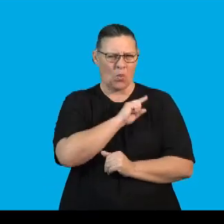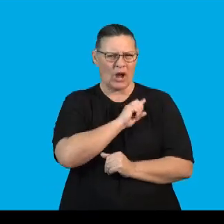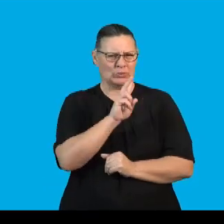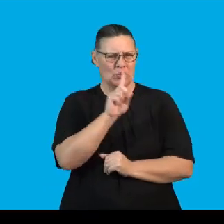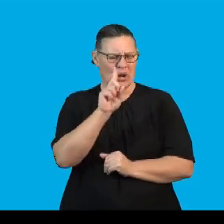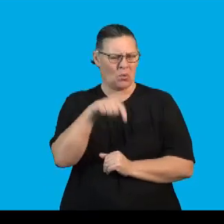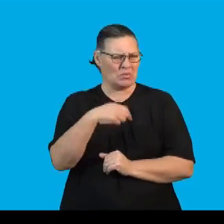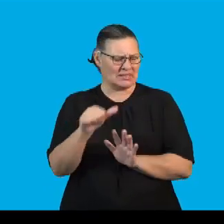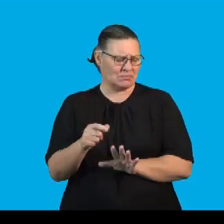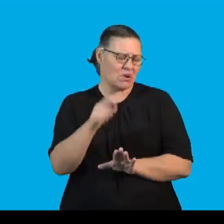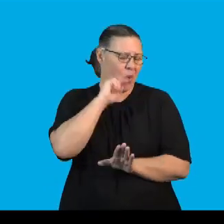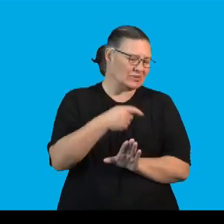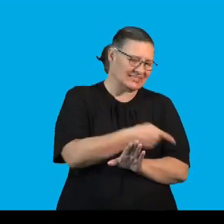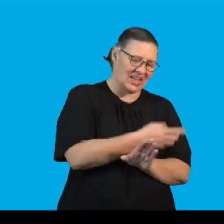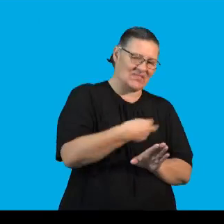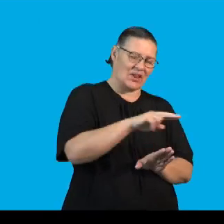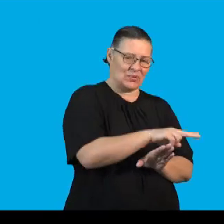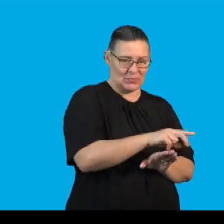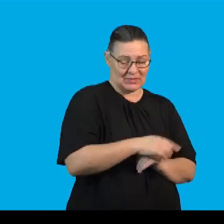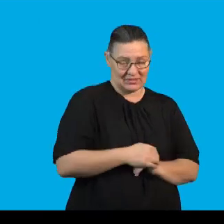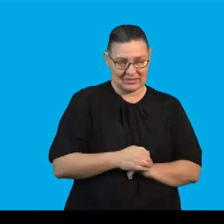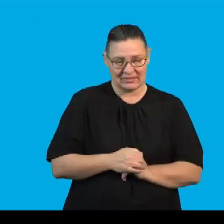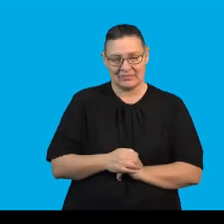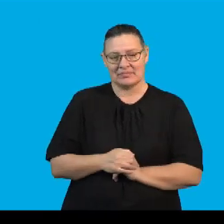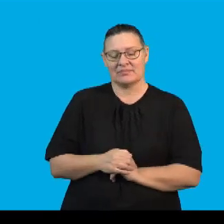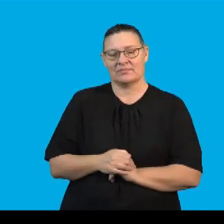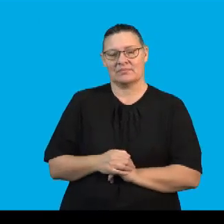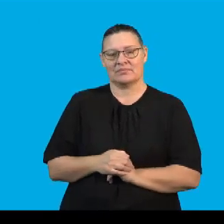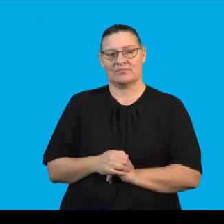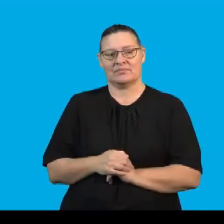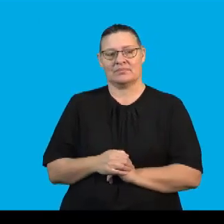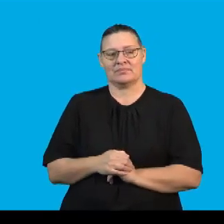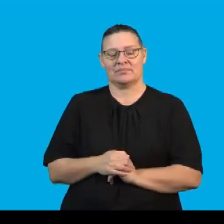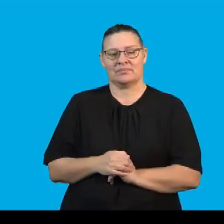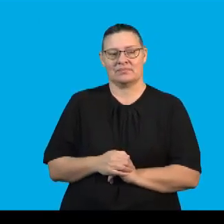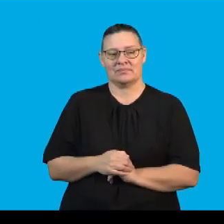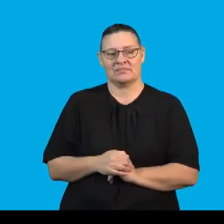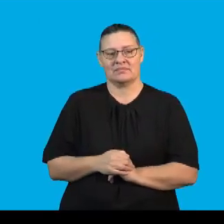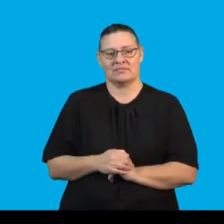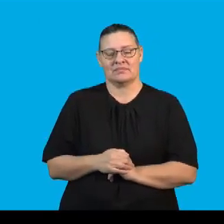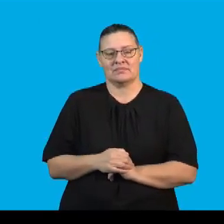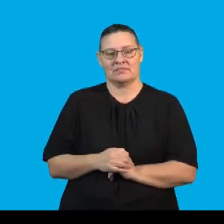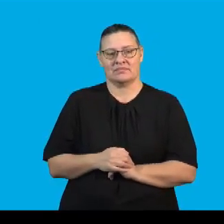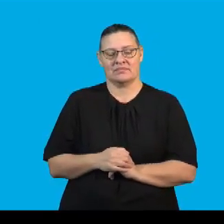old value. Multiply by 100, and our answer is going to be